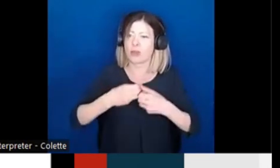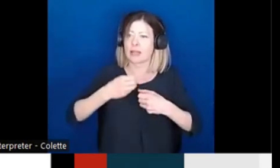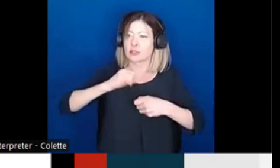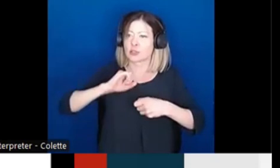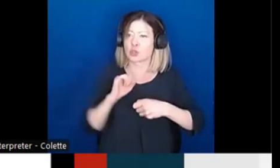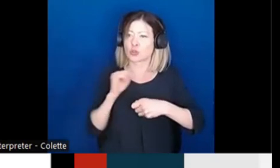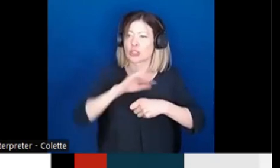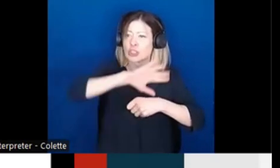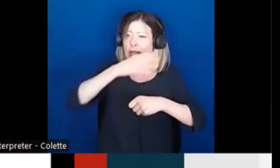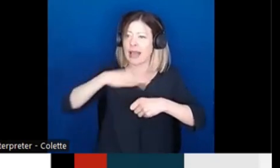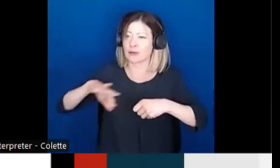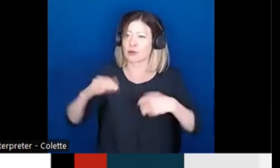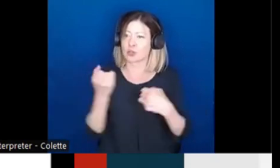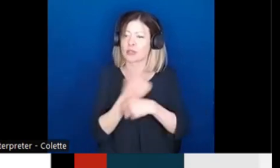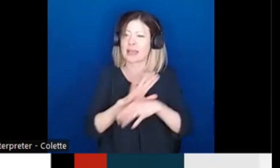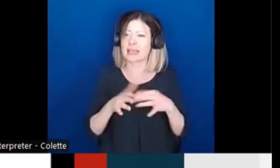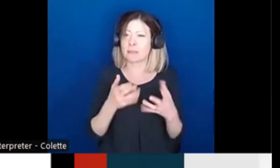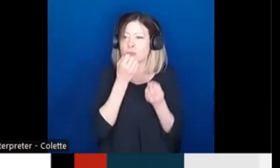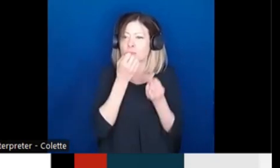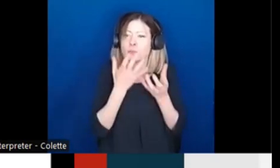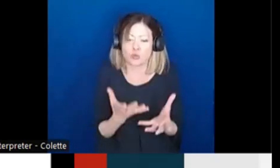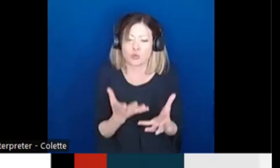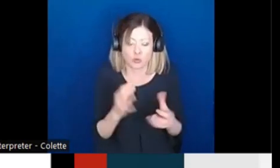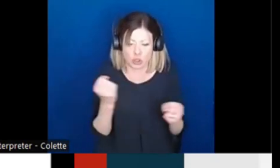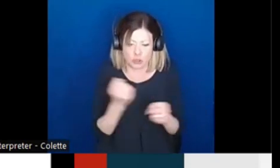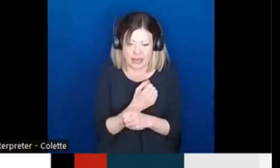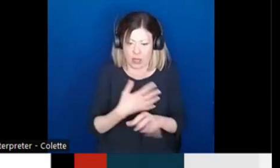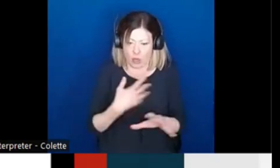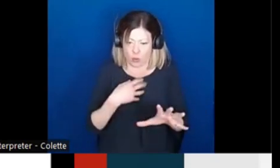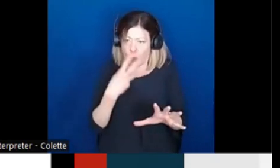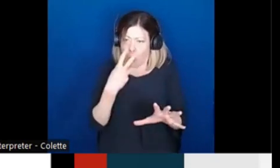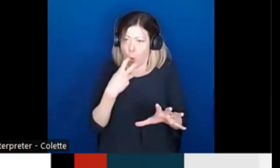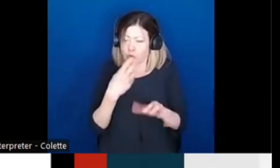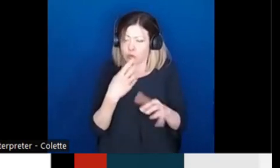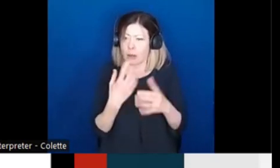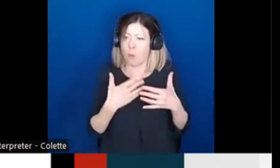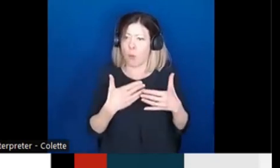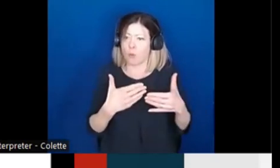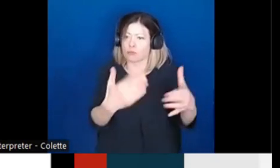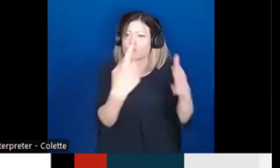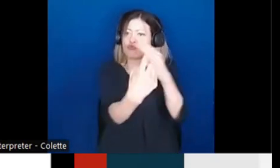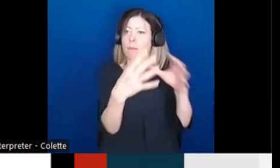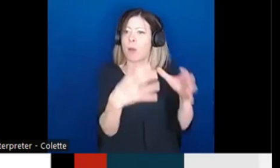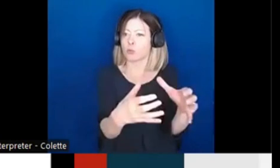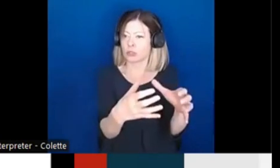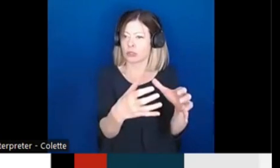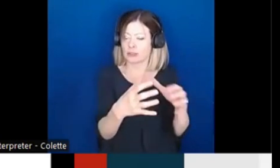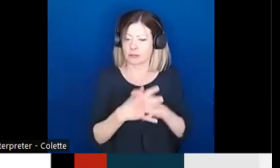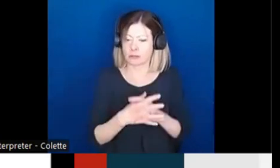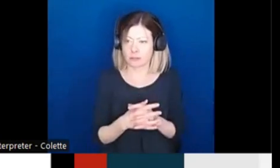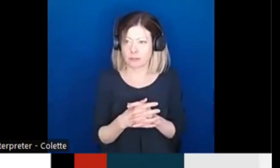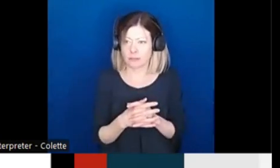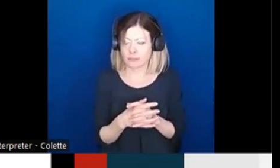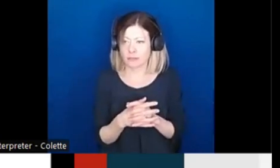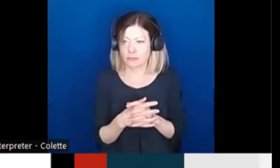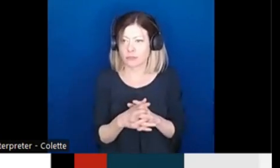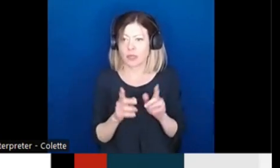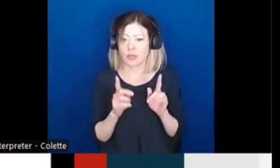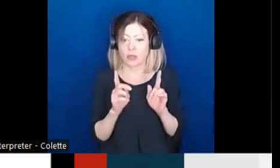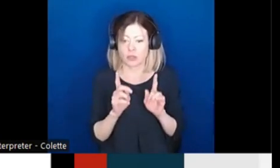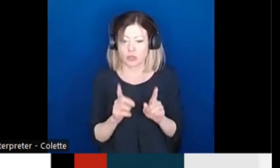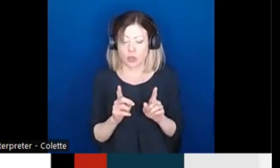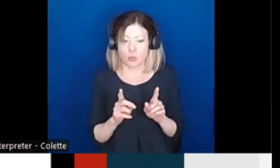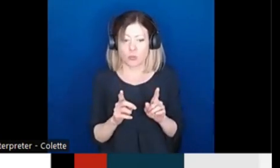more just older and more remote, and that was all part of her story. So people, they had this very romantic